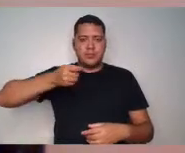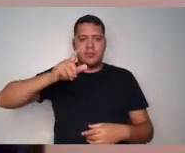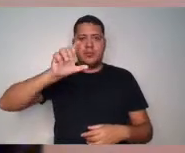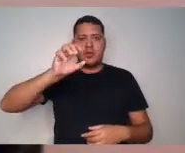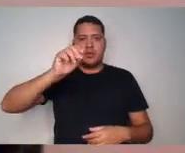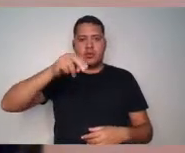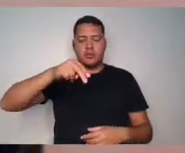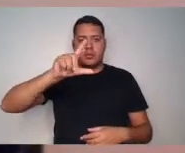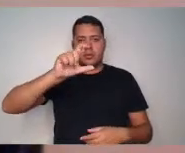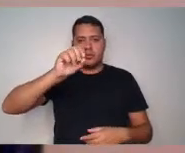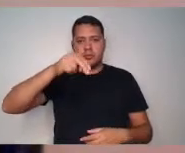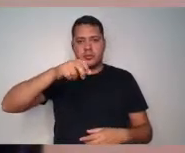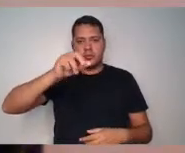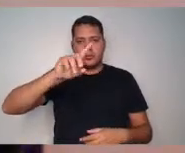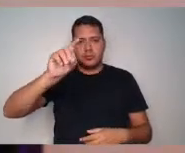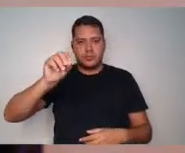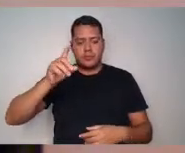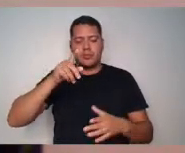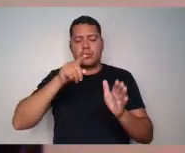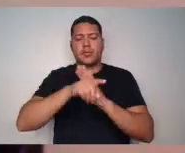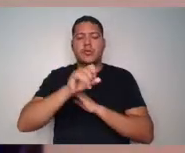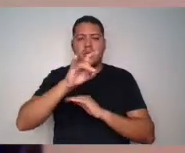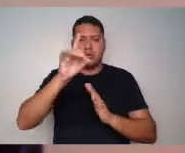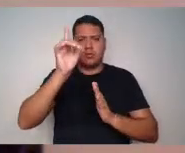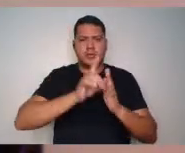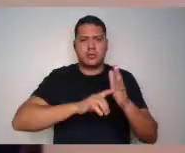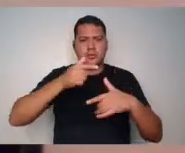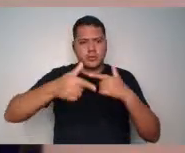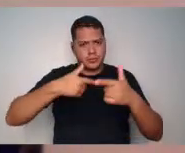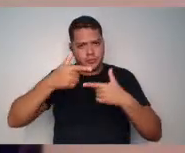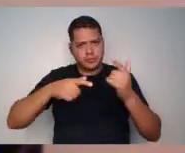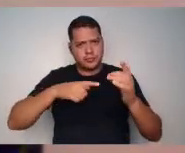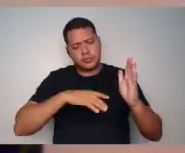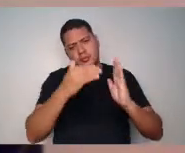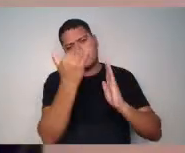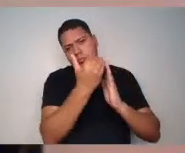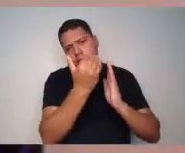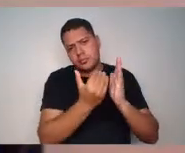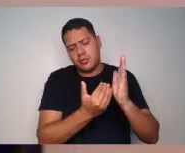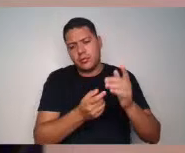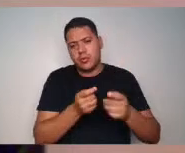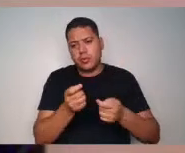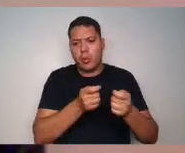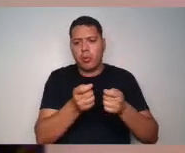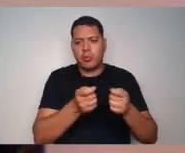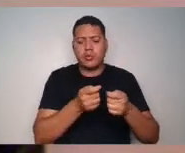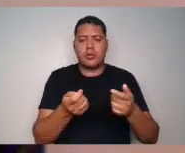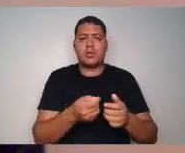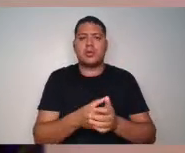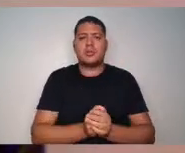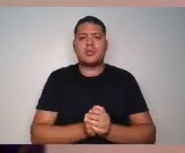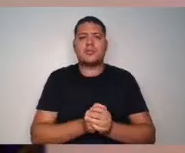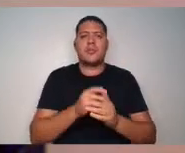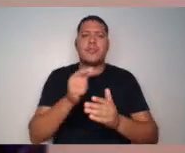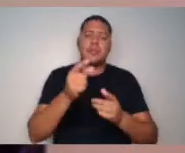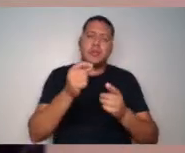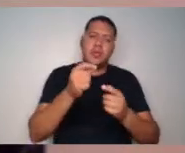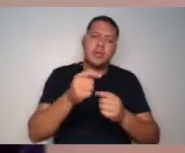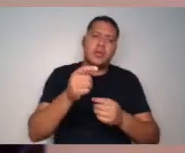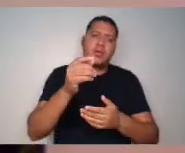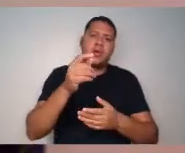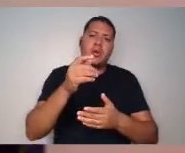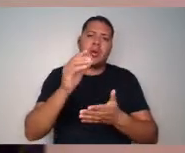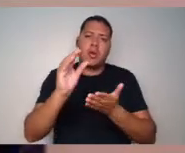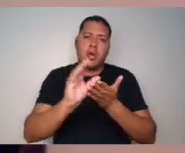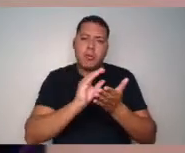Leonardo Vandelli that says whether labor rights or worker rights regulates A duração, as the